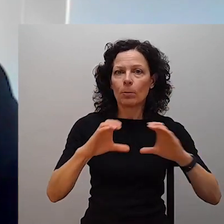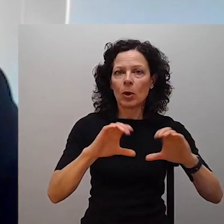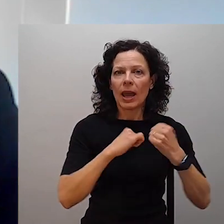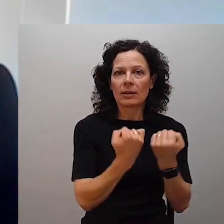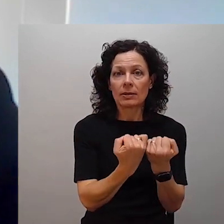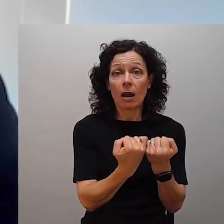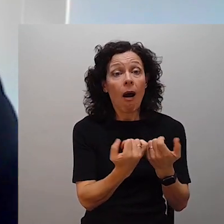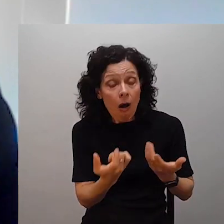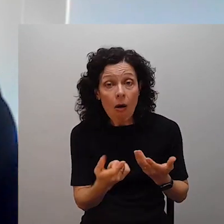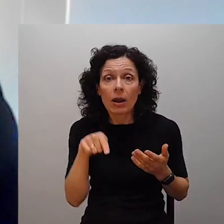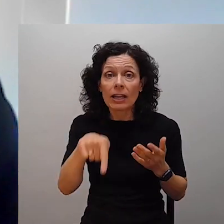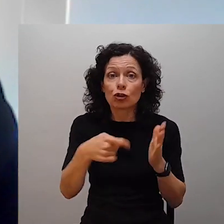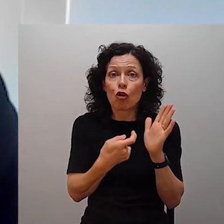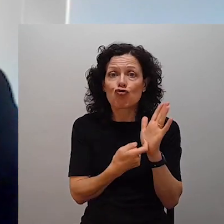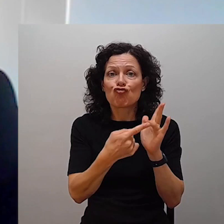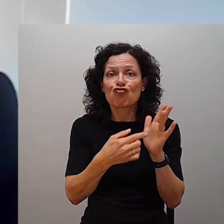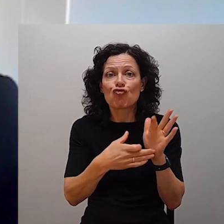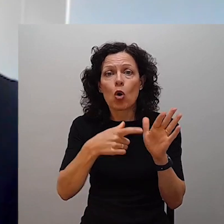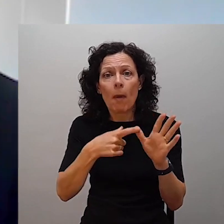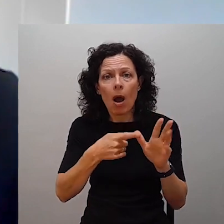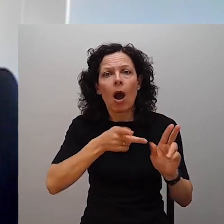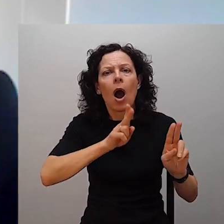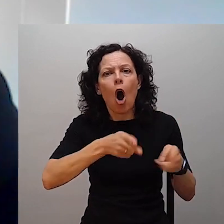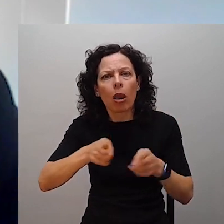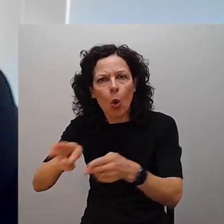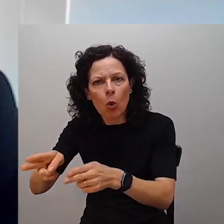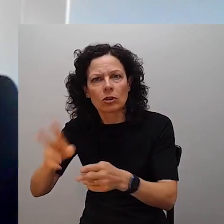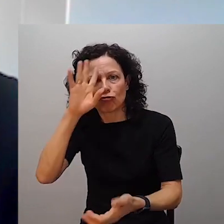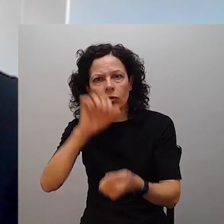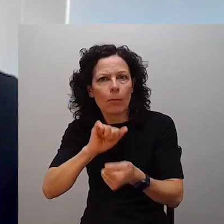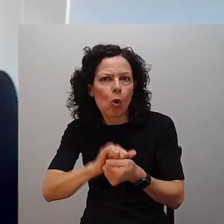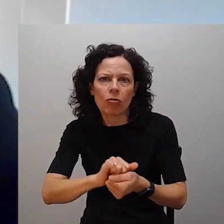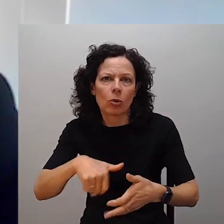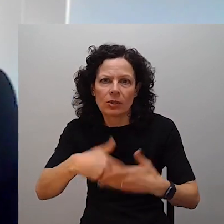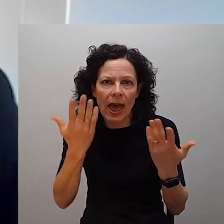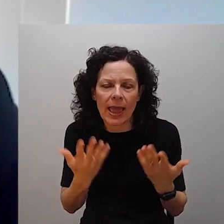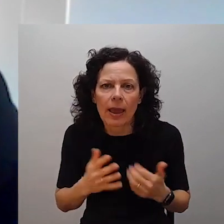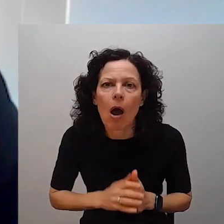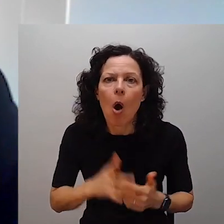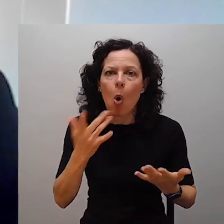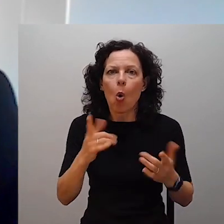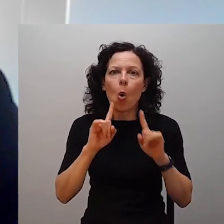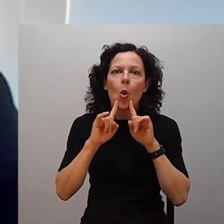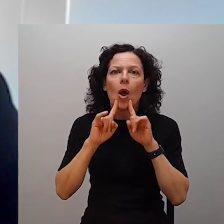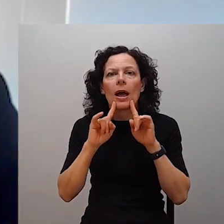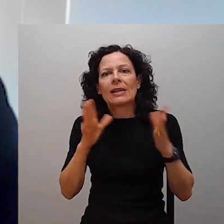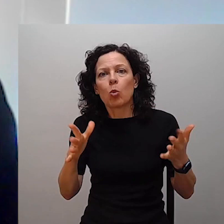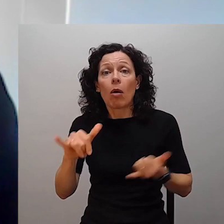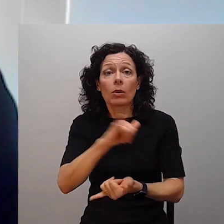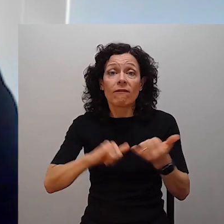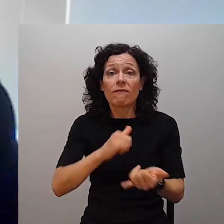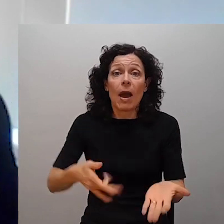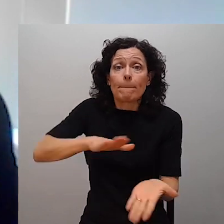way, it's Roma Holocaust Memorial Day, it's Deacon Vista, it's World Funfair Month in